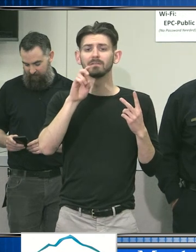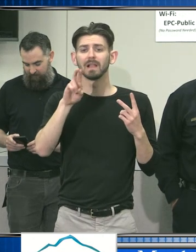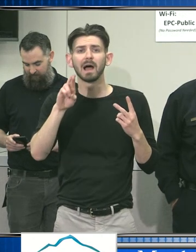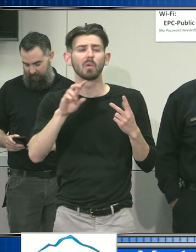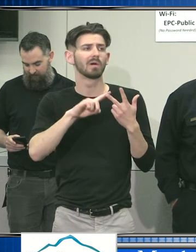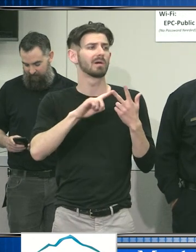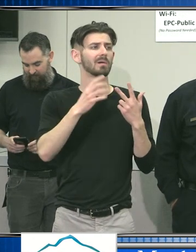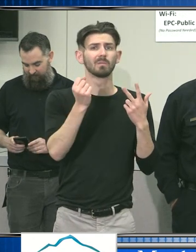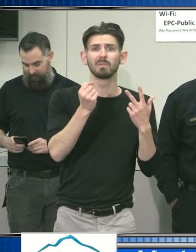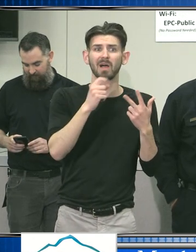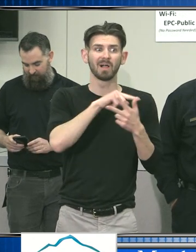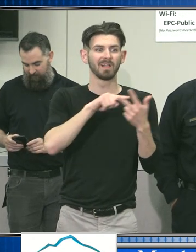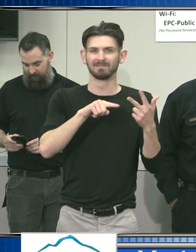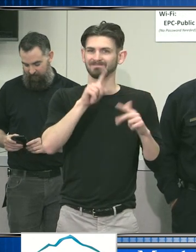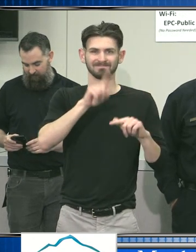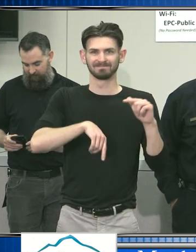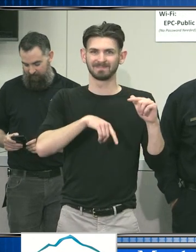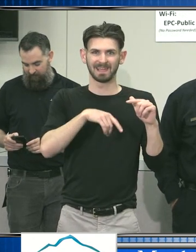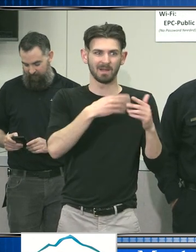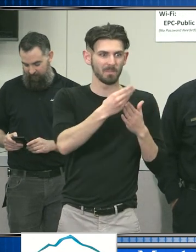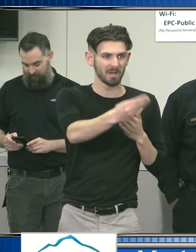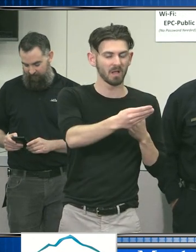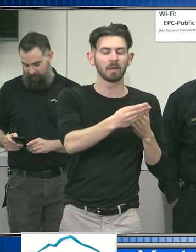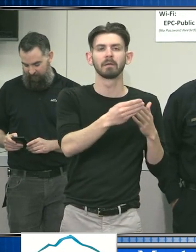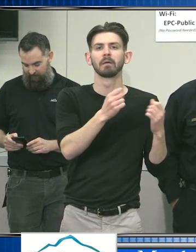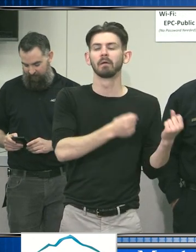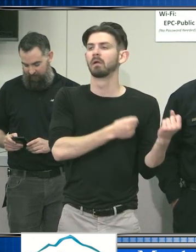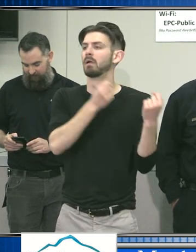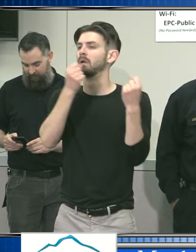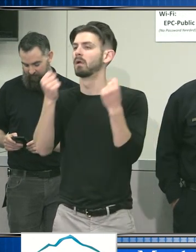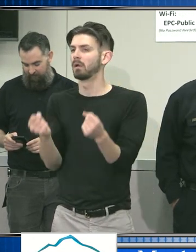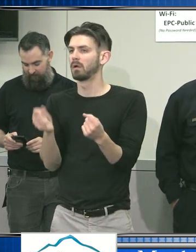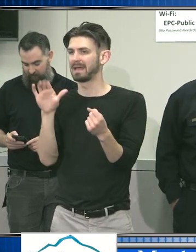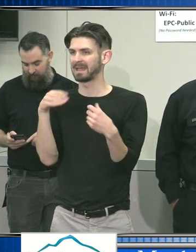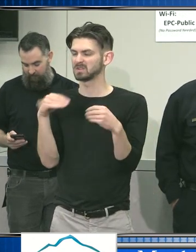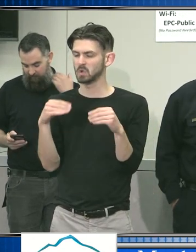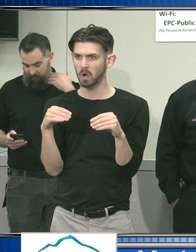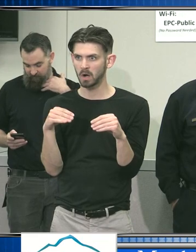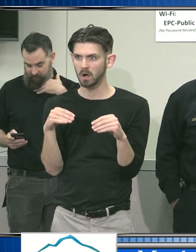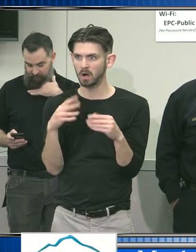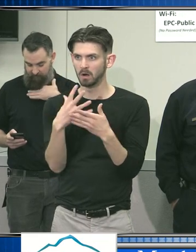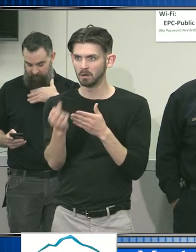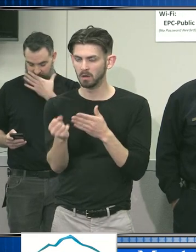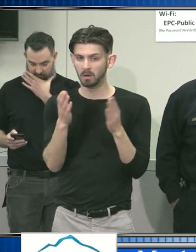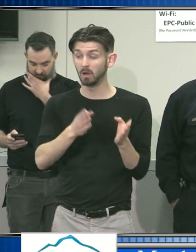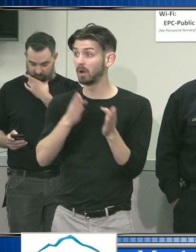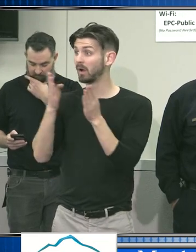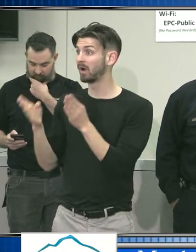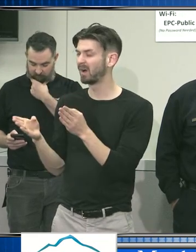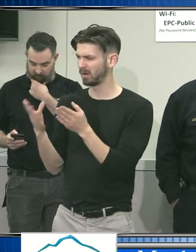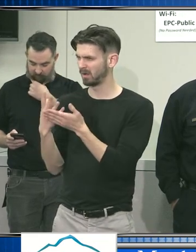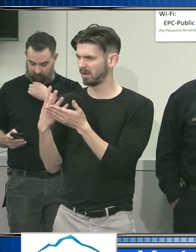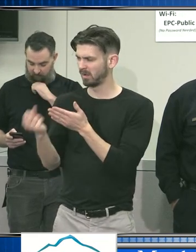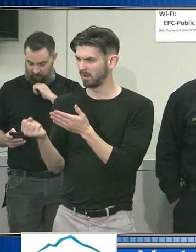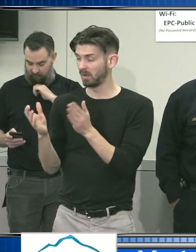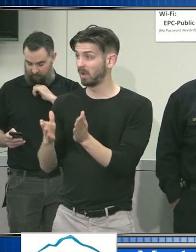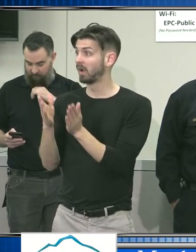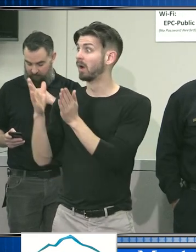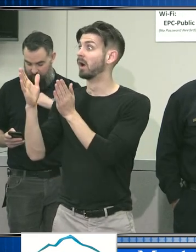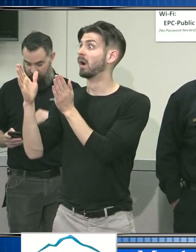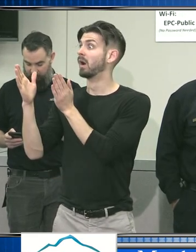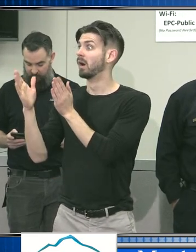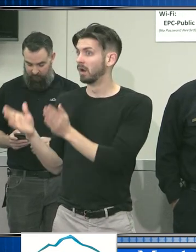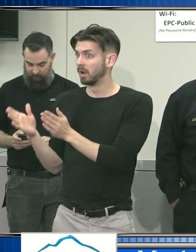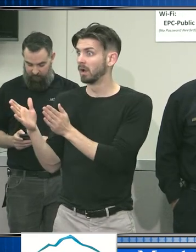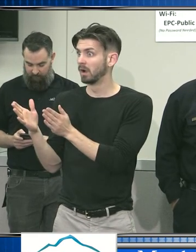that, and they can't get it at that store. Then they got to go to the next one, and they can't get it there. And then they got to go to the next one, and they can't get it there, and got to go to the